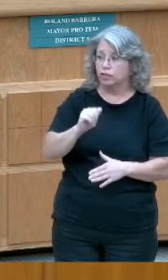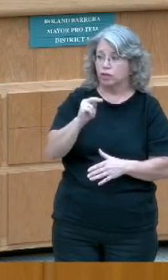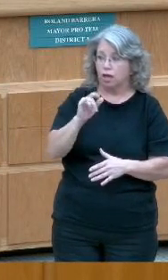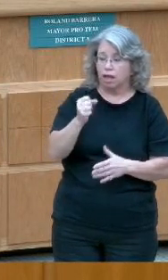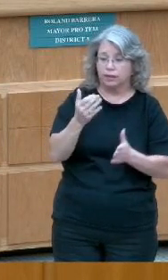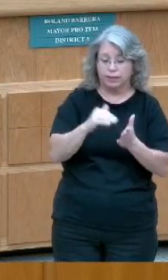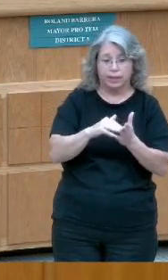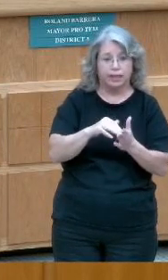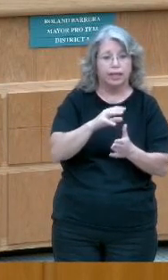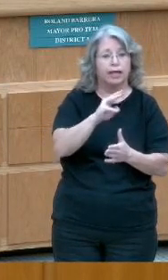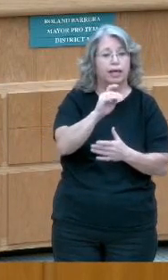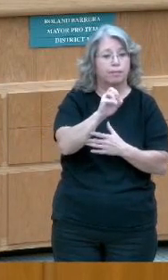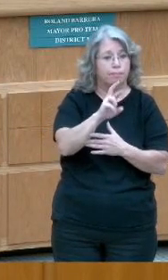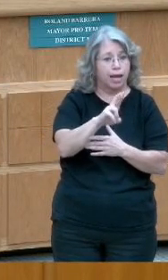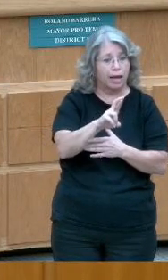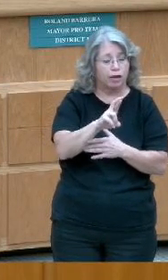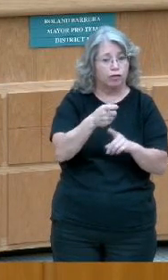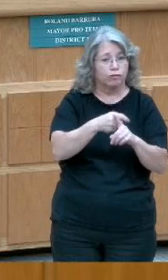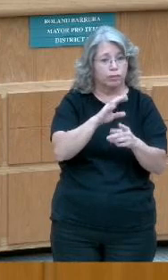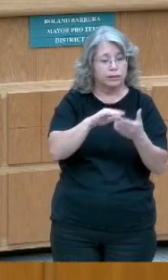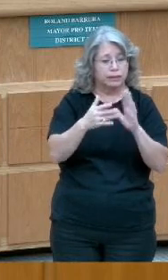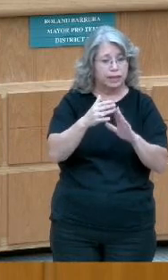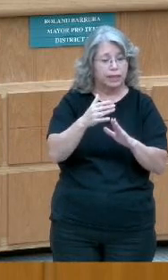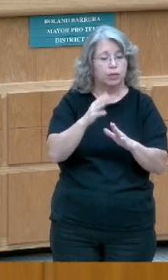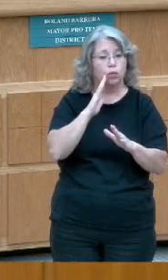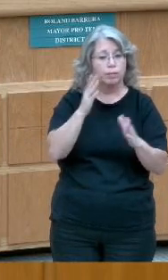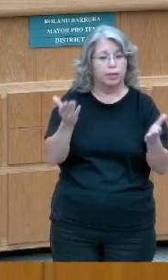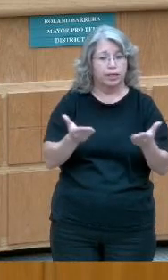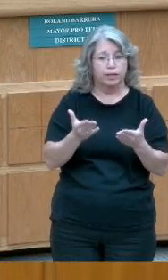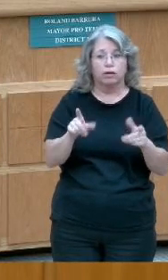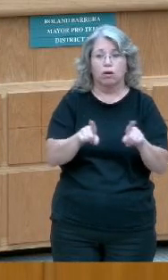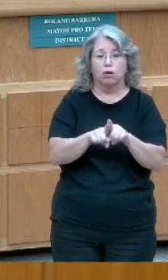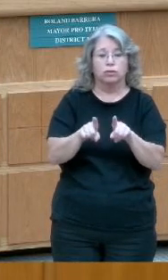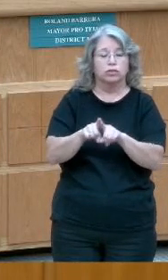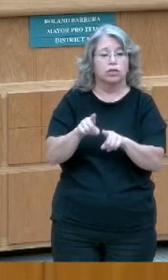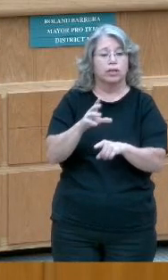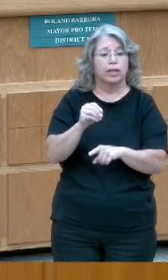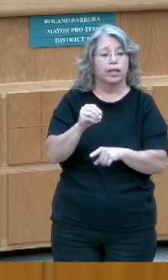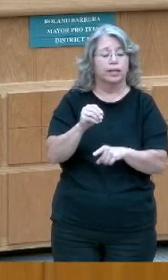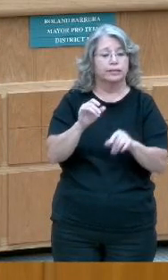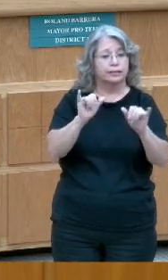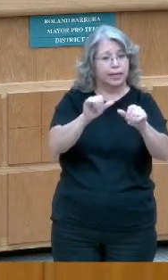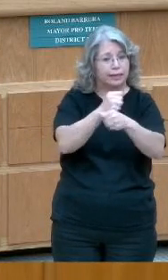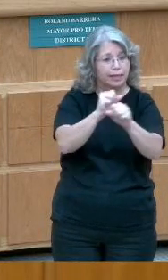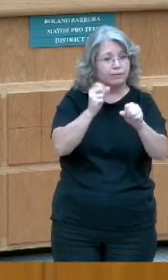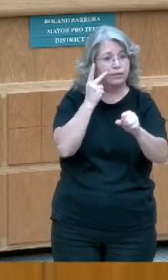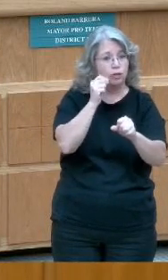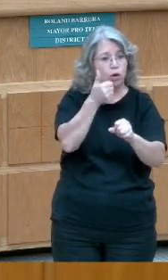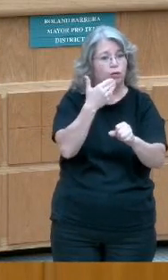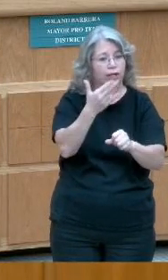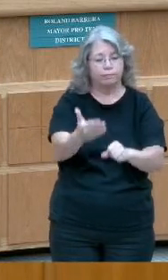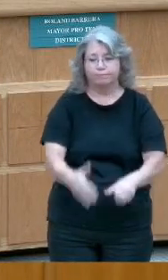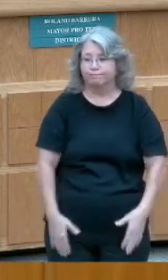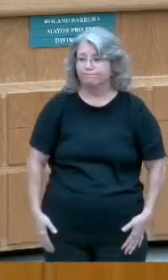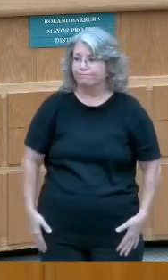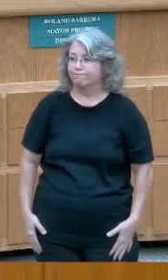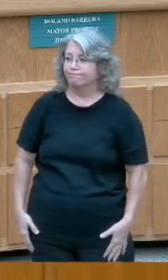be here. Mayor Joe McComb from the City of Corpus Christi will be here as well. And stay safe. We'll see you tomorrow. Thank you.